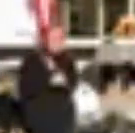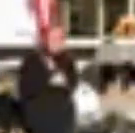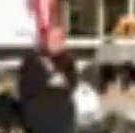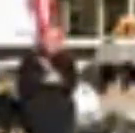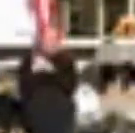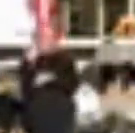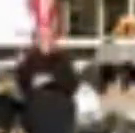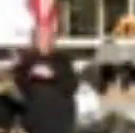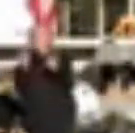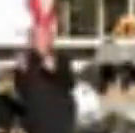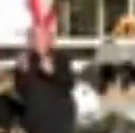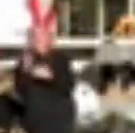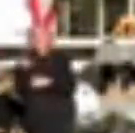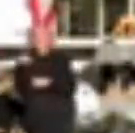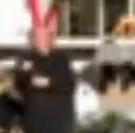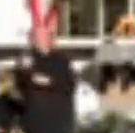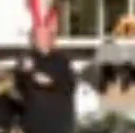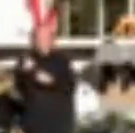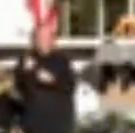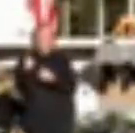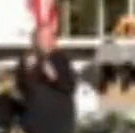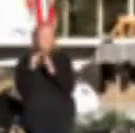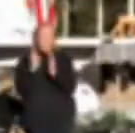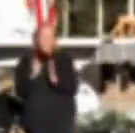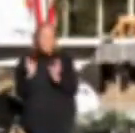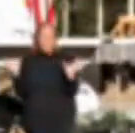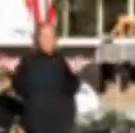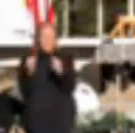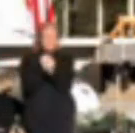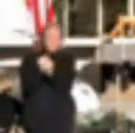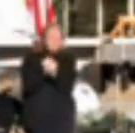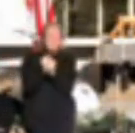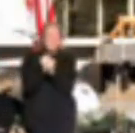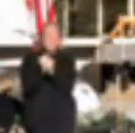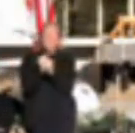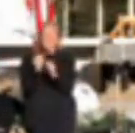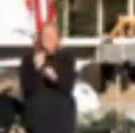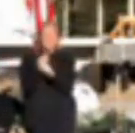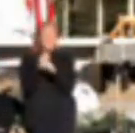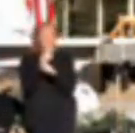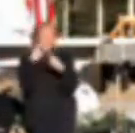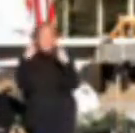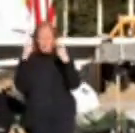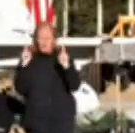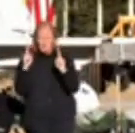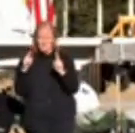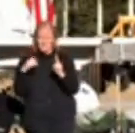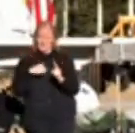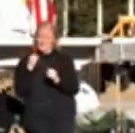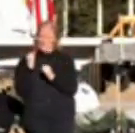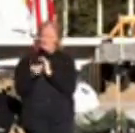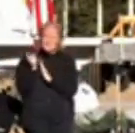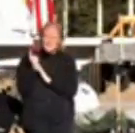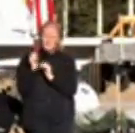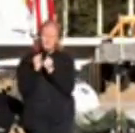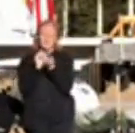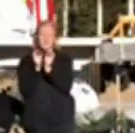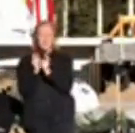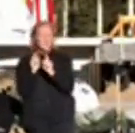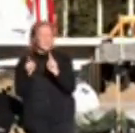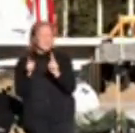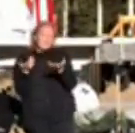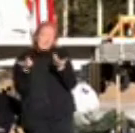and all of the other partners that have come together to pull this event off today. I know it's been a little spur of the moment with some of the changes, but